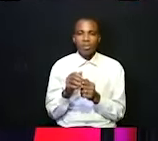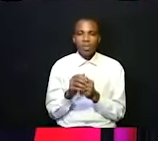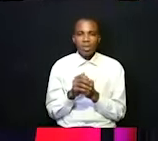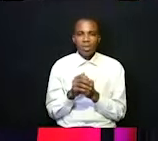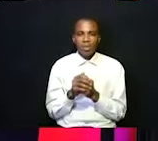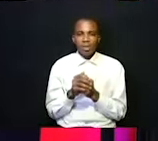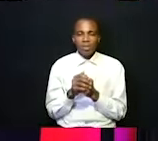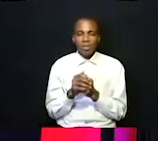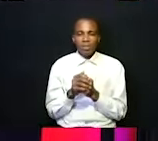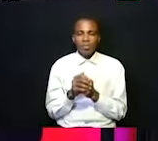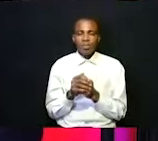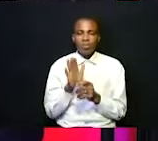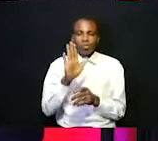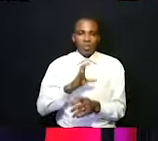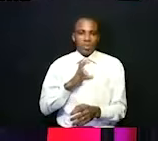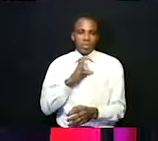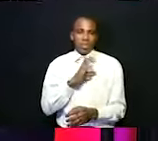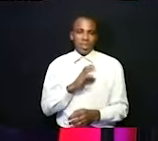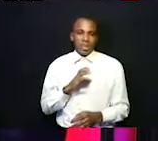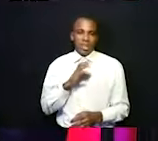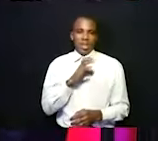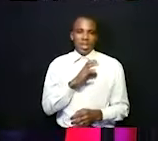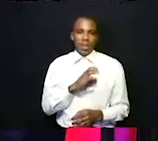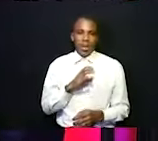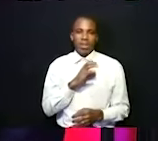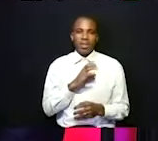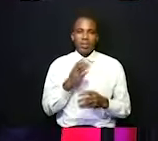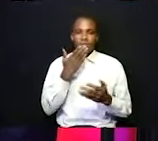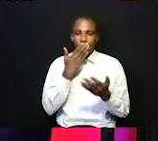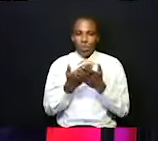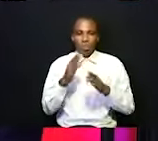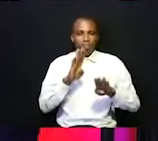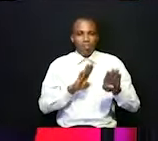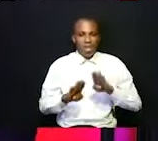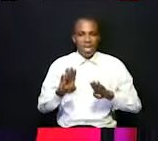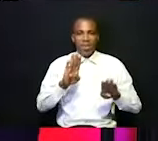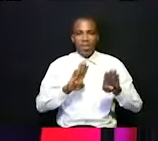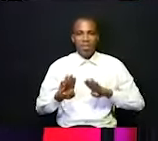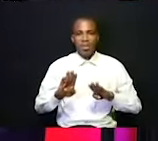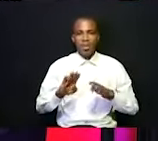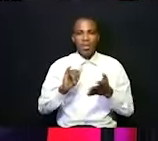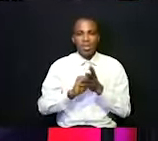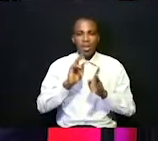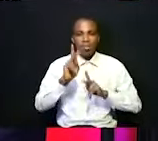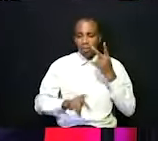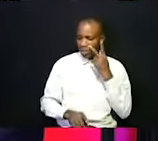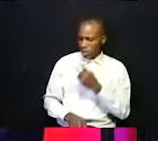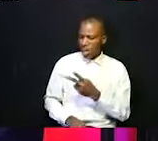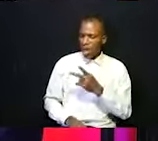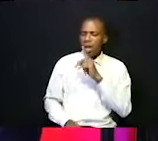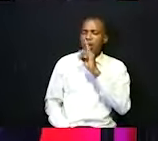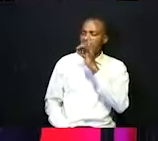of great worth in God's sight. Nemum mumano nye akumemu